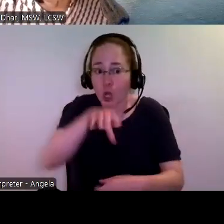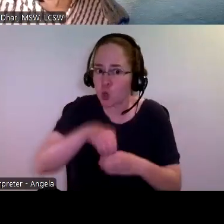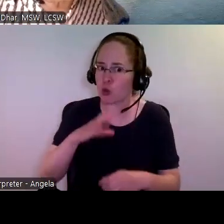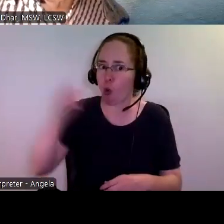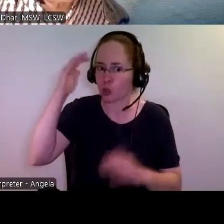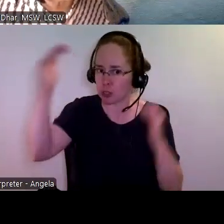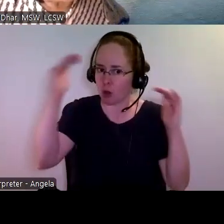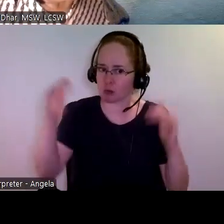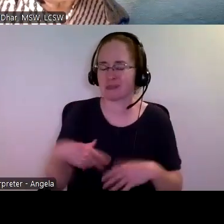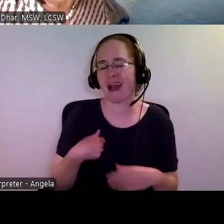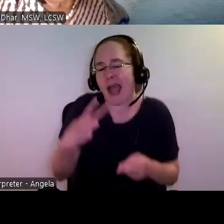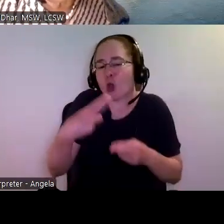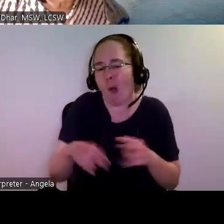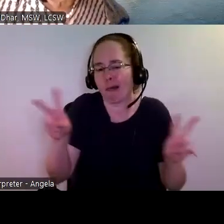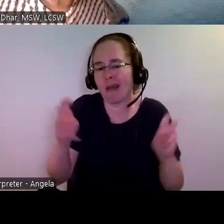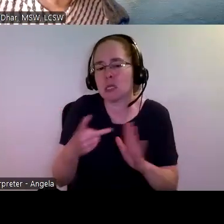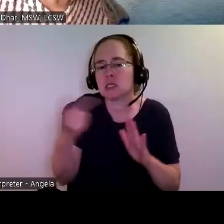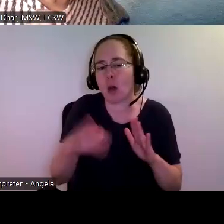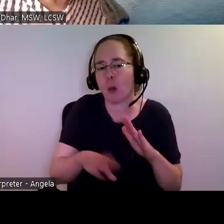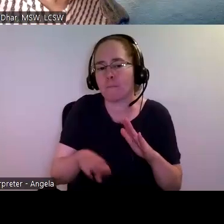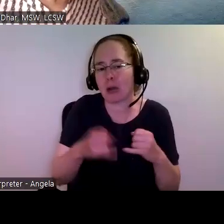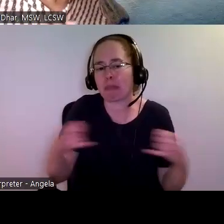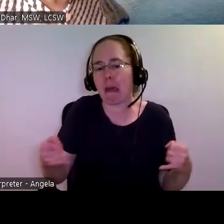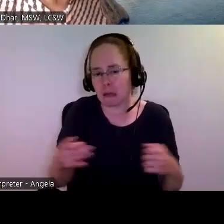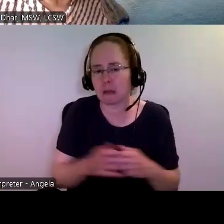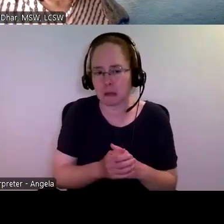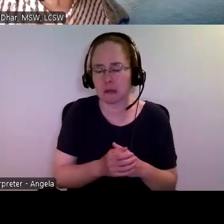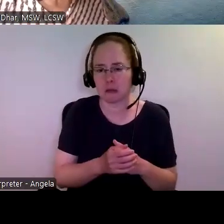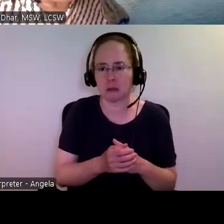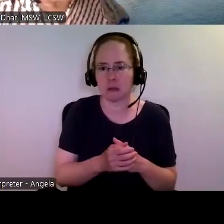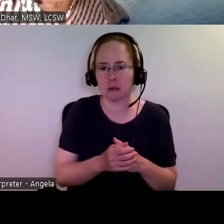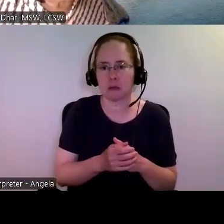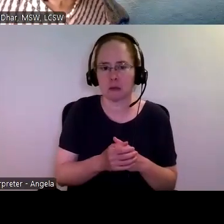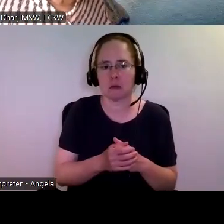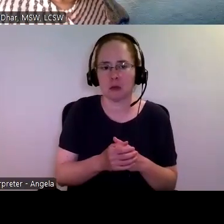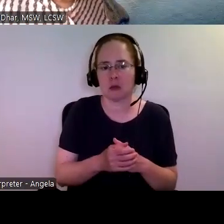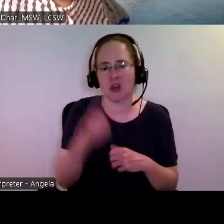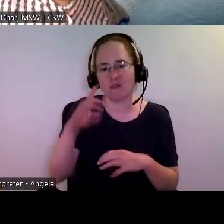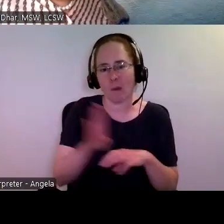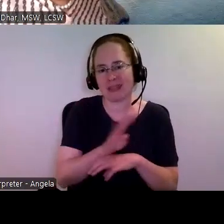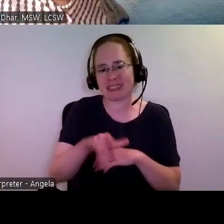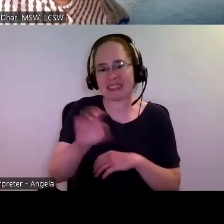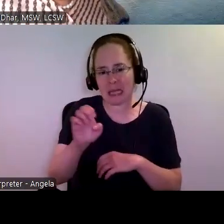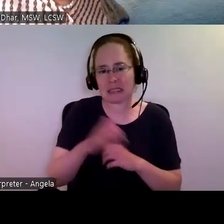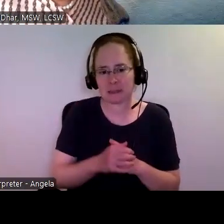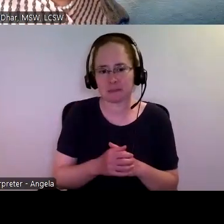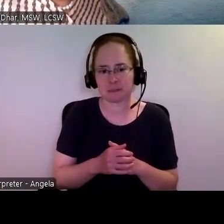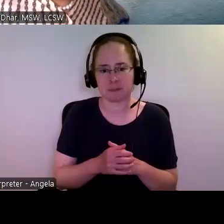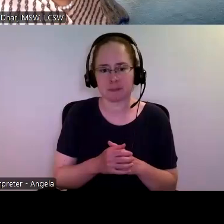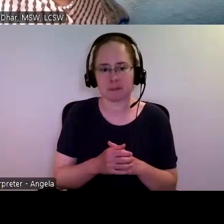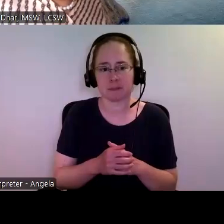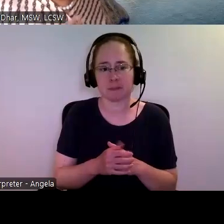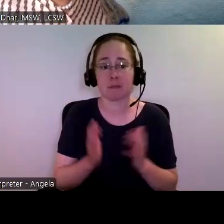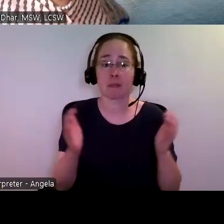call that the double bottom line in your business case. The next point